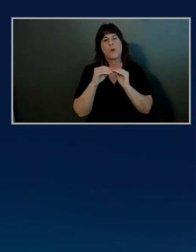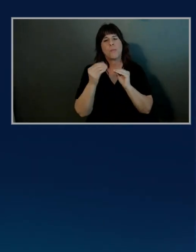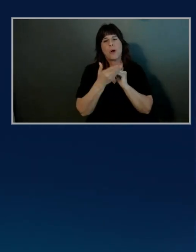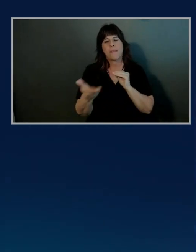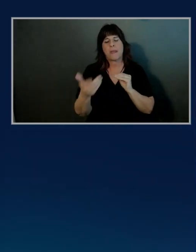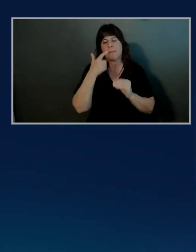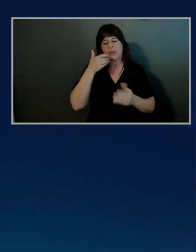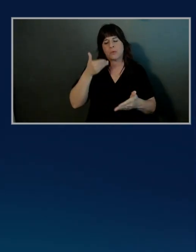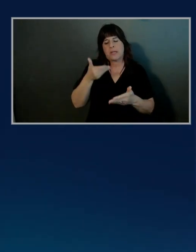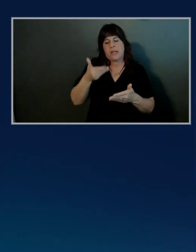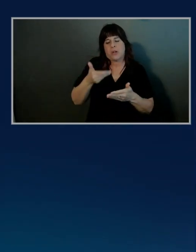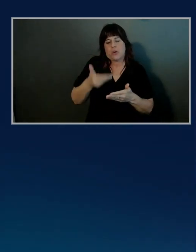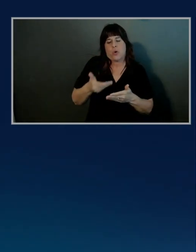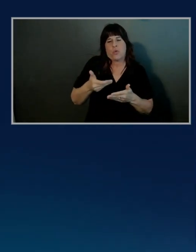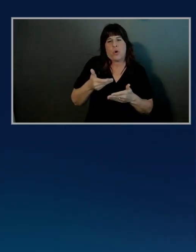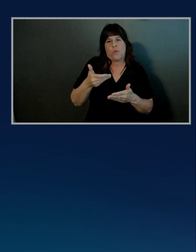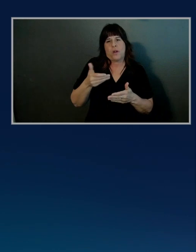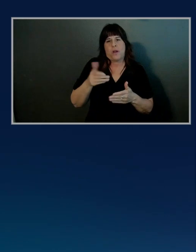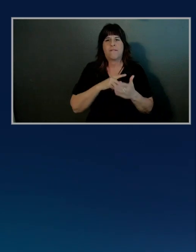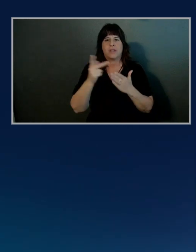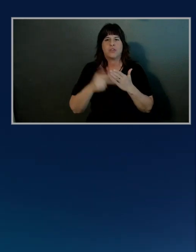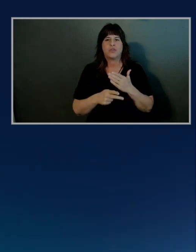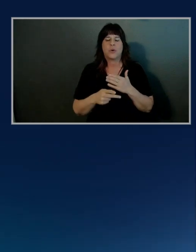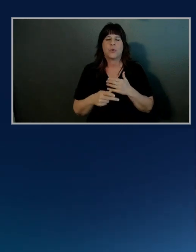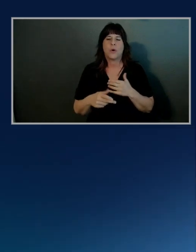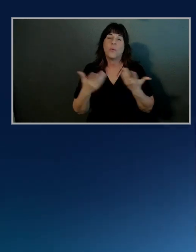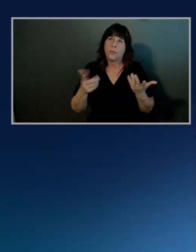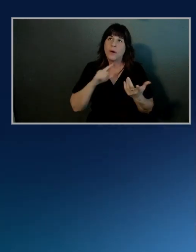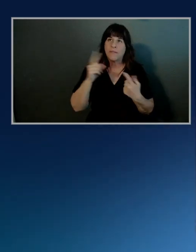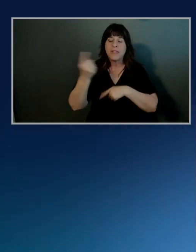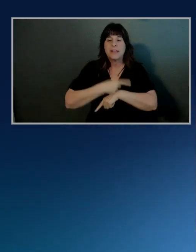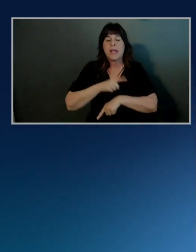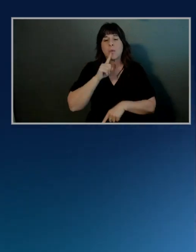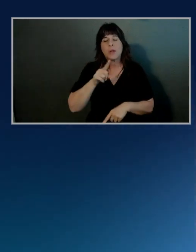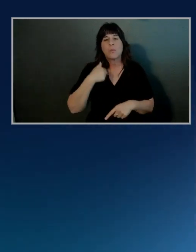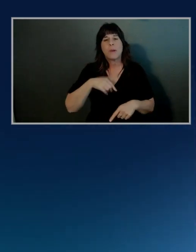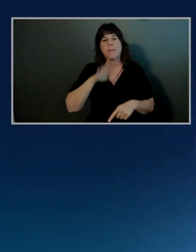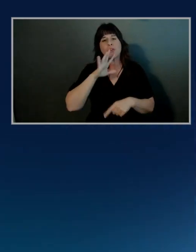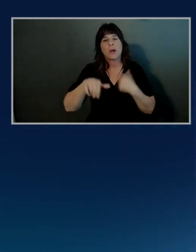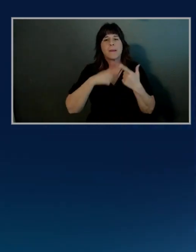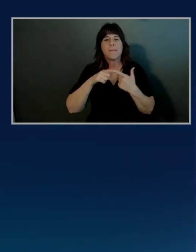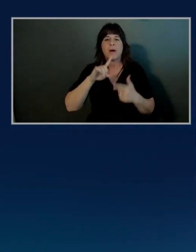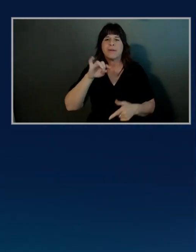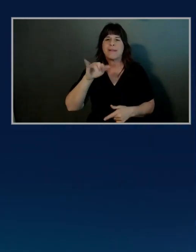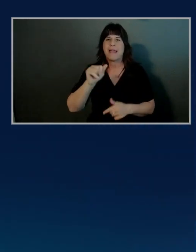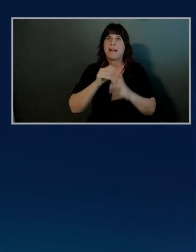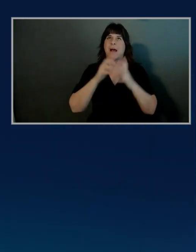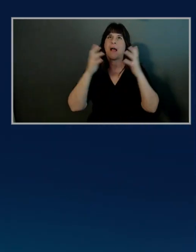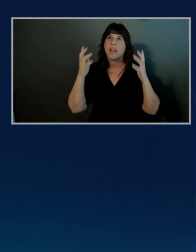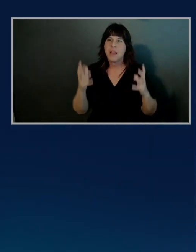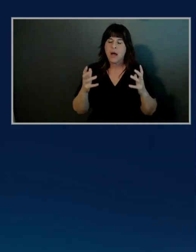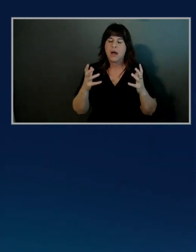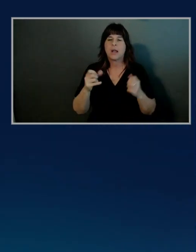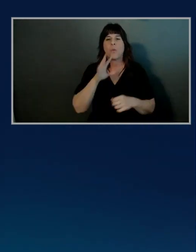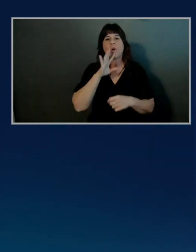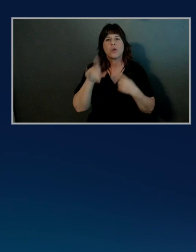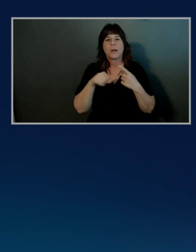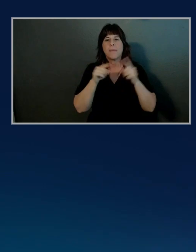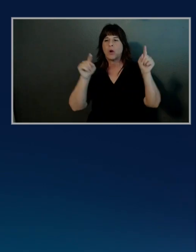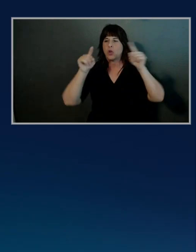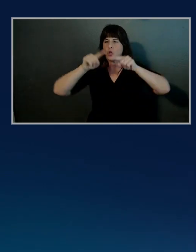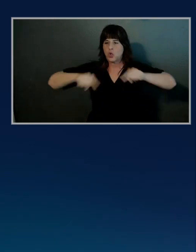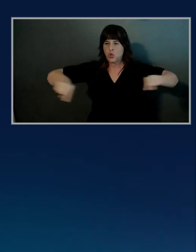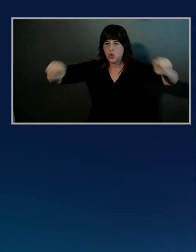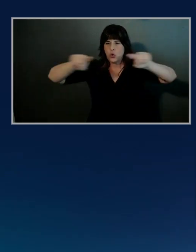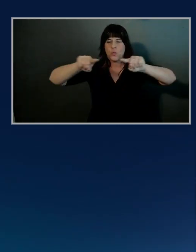coming to the end of this show of the day, actually, we've been talking about data a lot, and I want to talk about you, the developer out